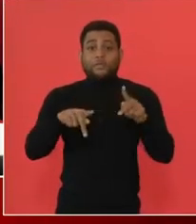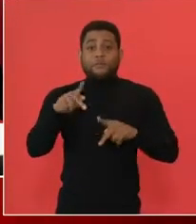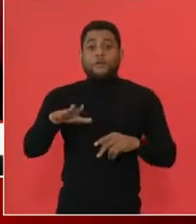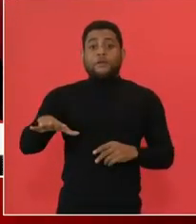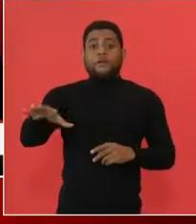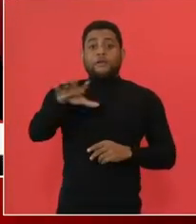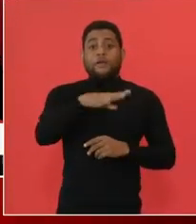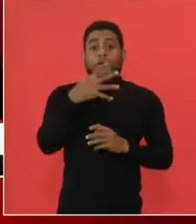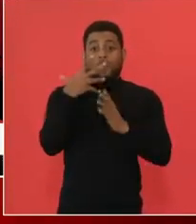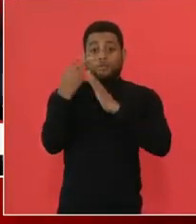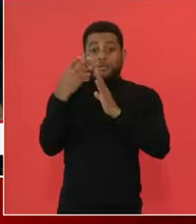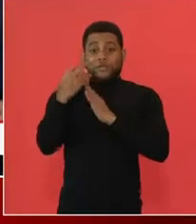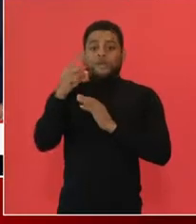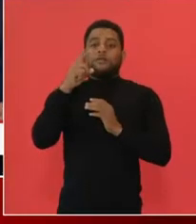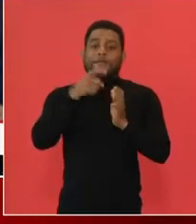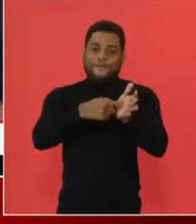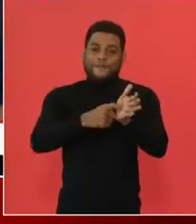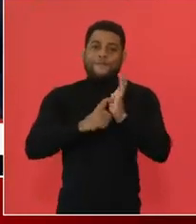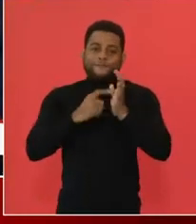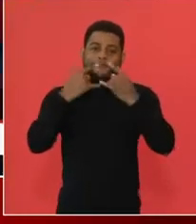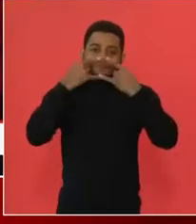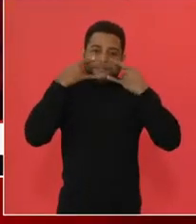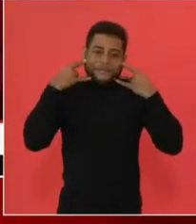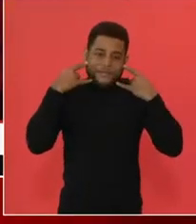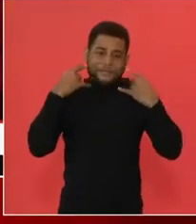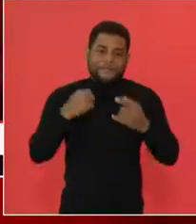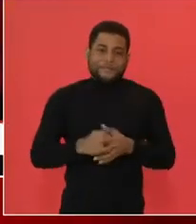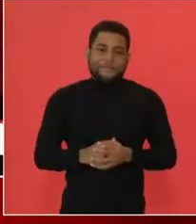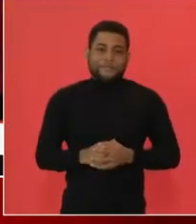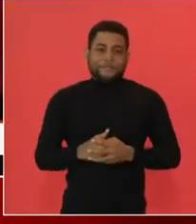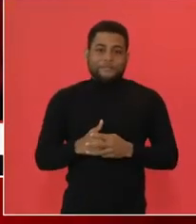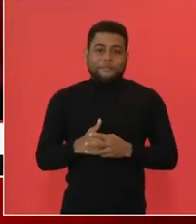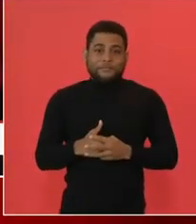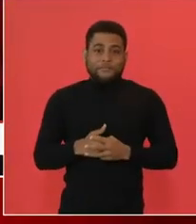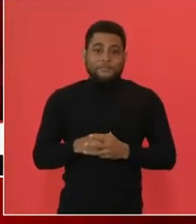wear a mask as well. Okay, so that includes DC police?